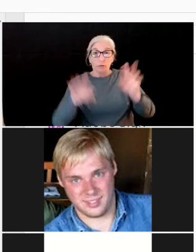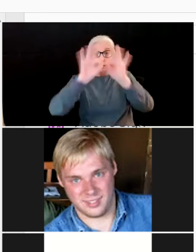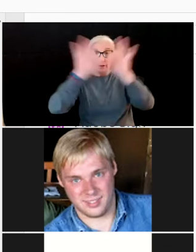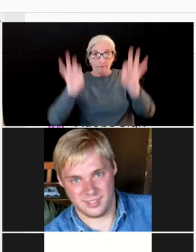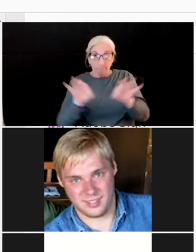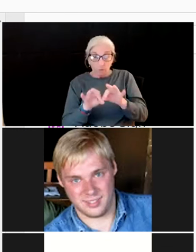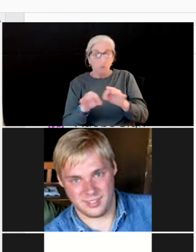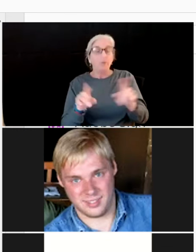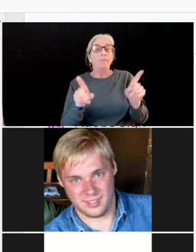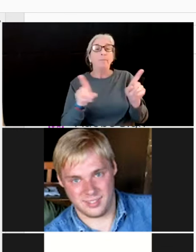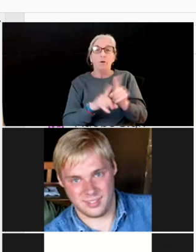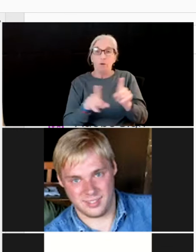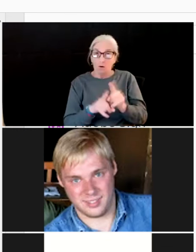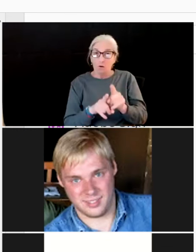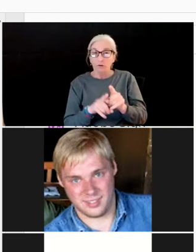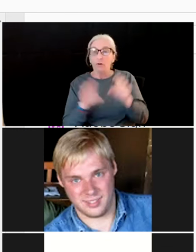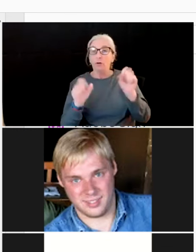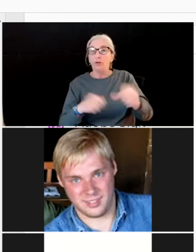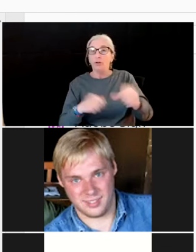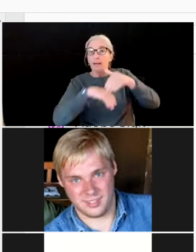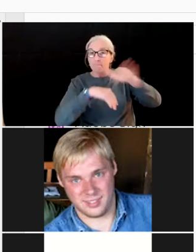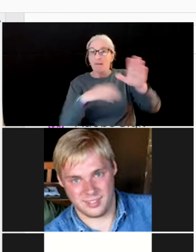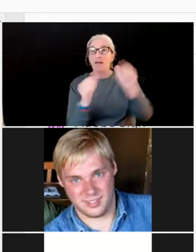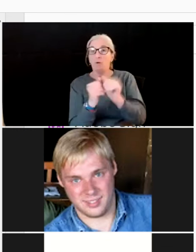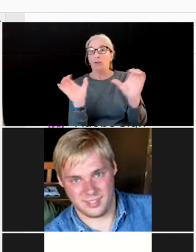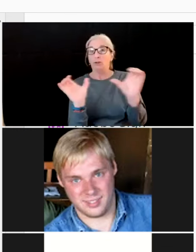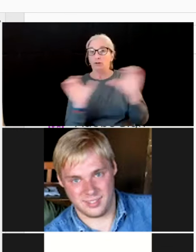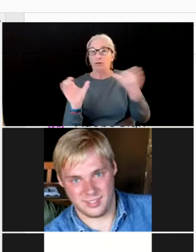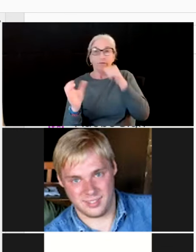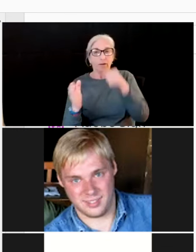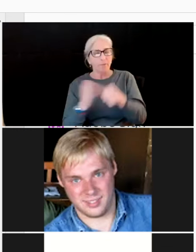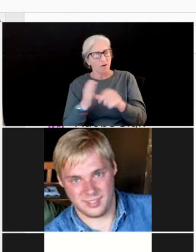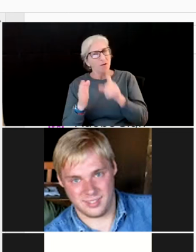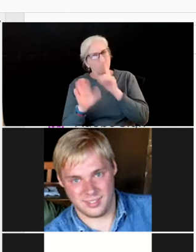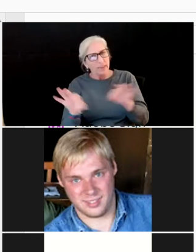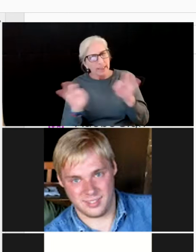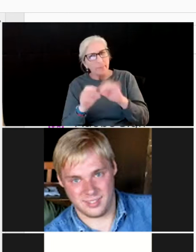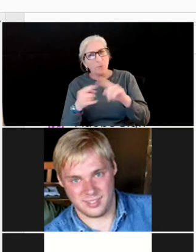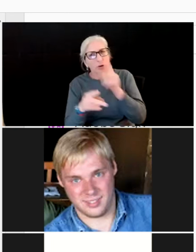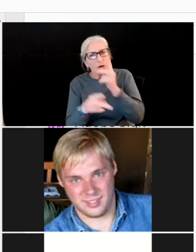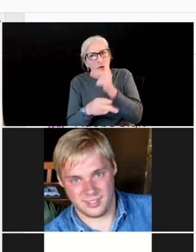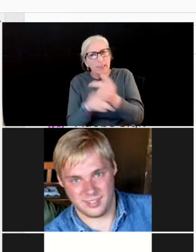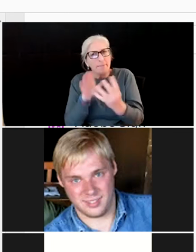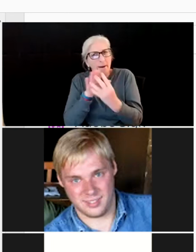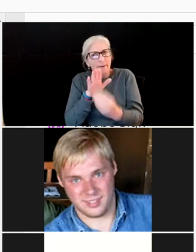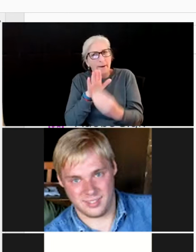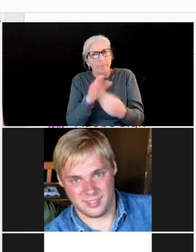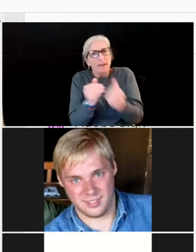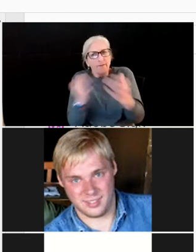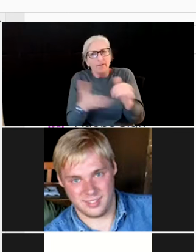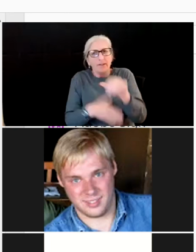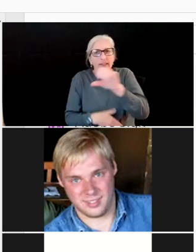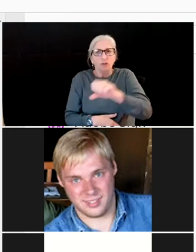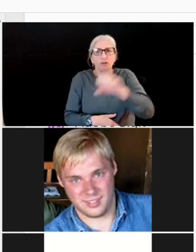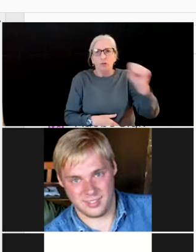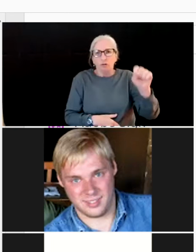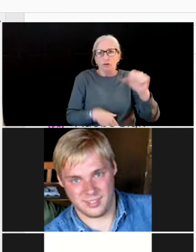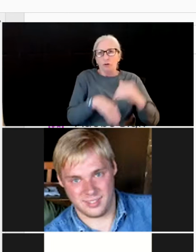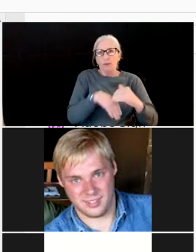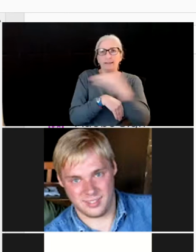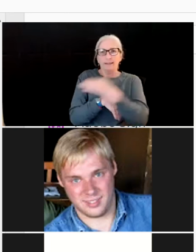back in response to that report is a good idea. They can also report income using a